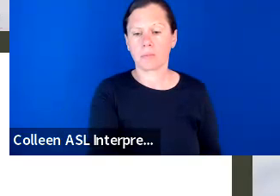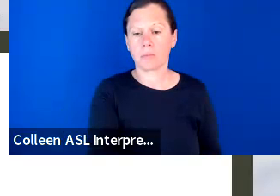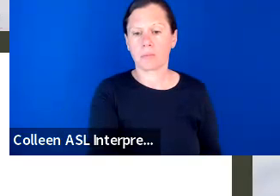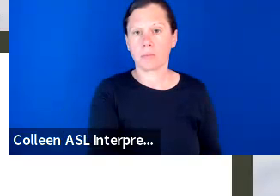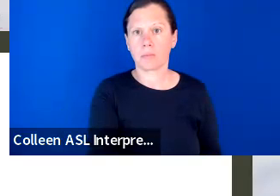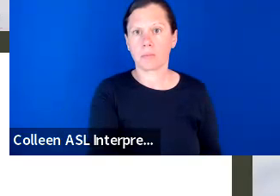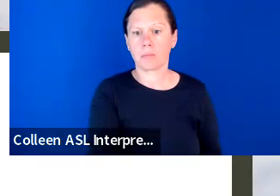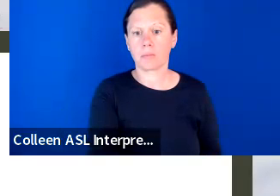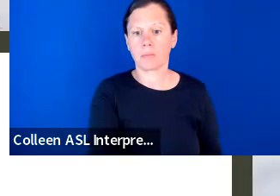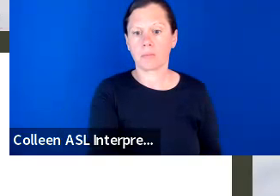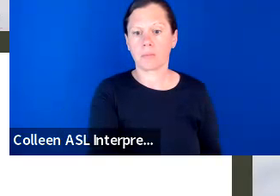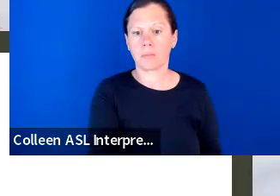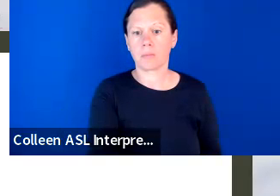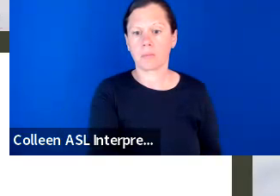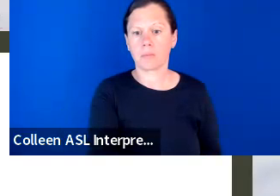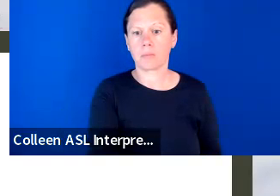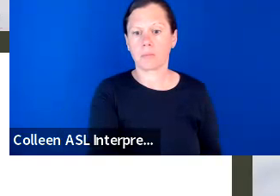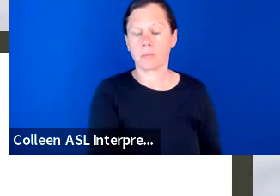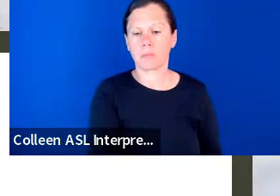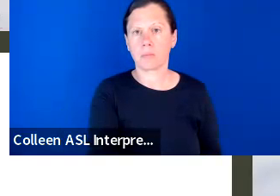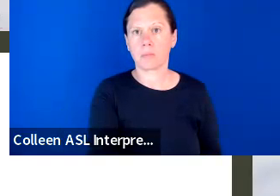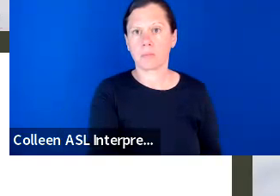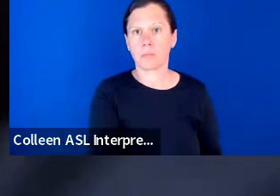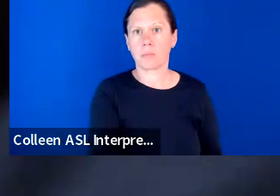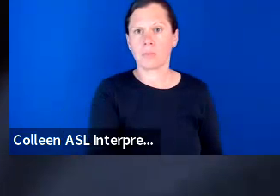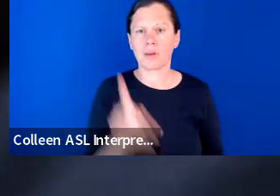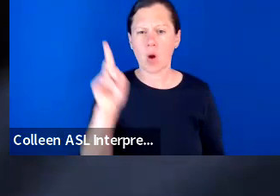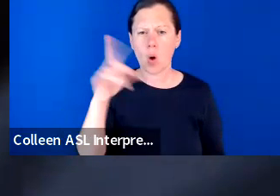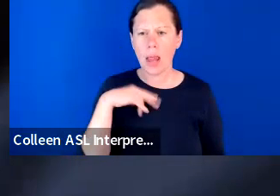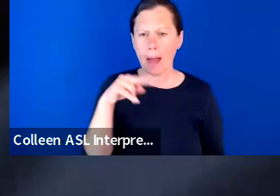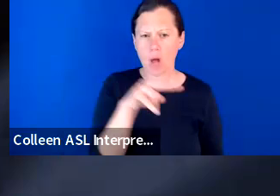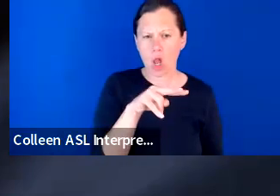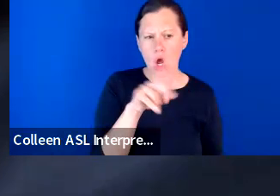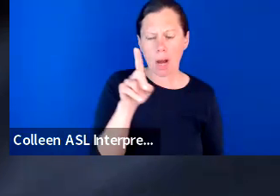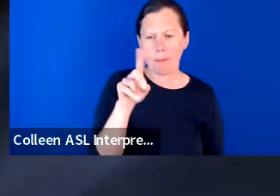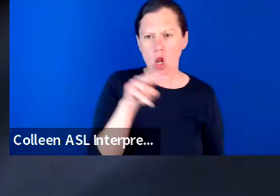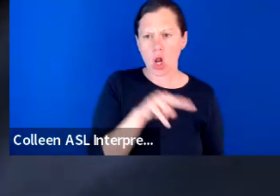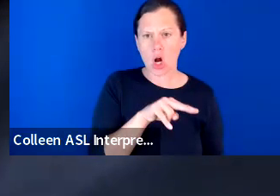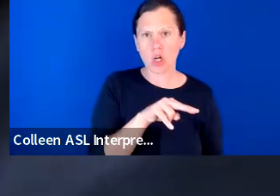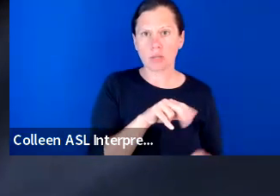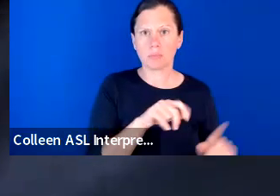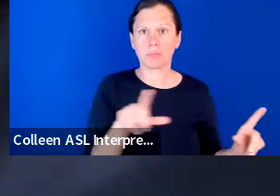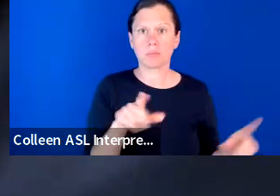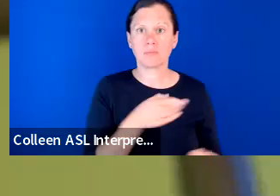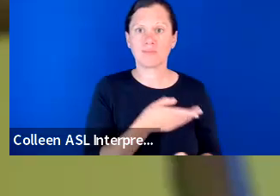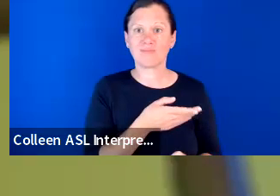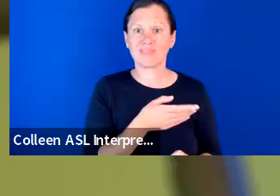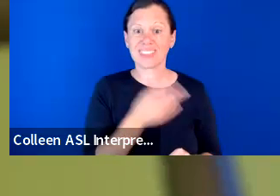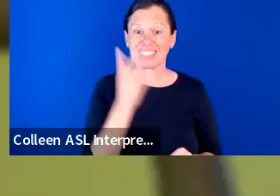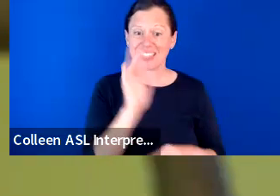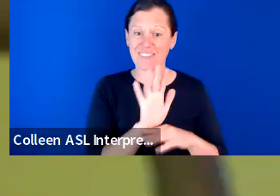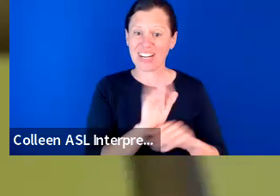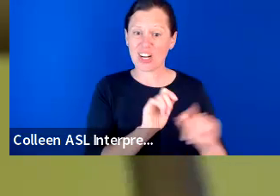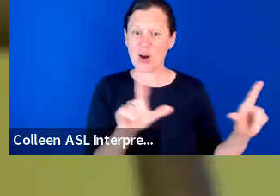Okay, now I just have to click the right button. The last thing you want people thinking about when they're in their golden